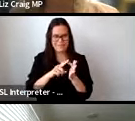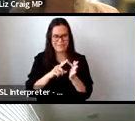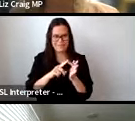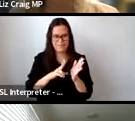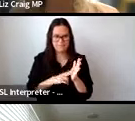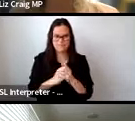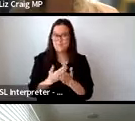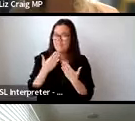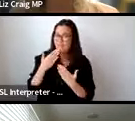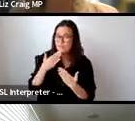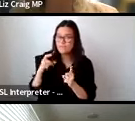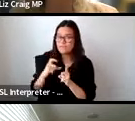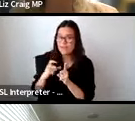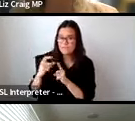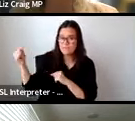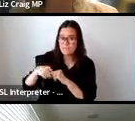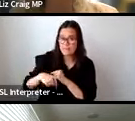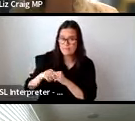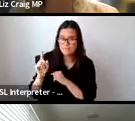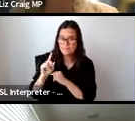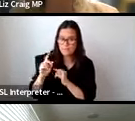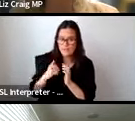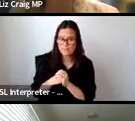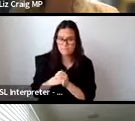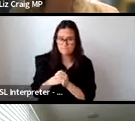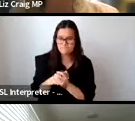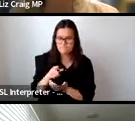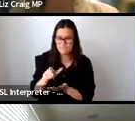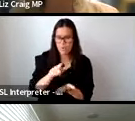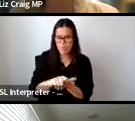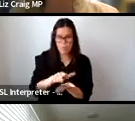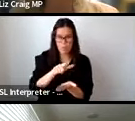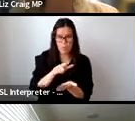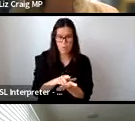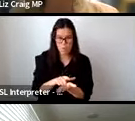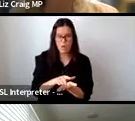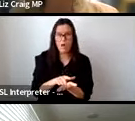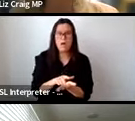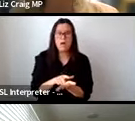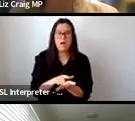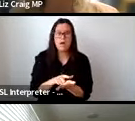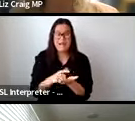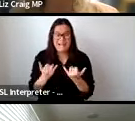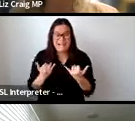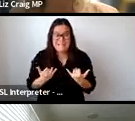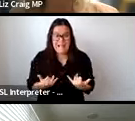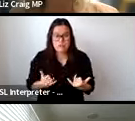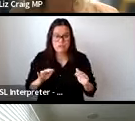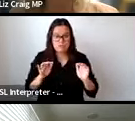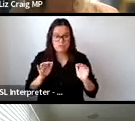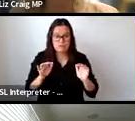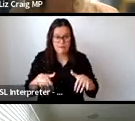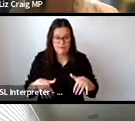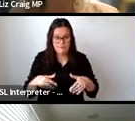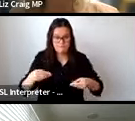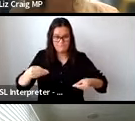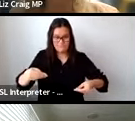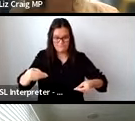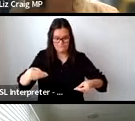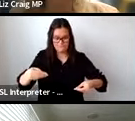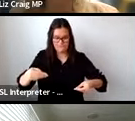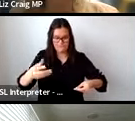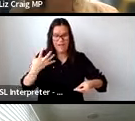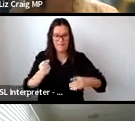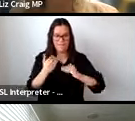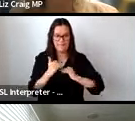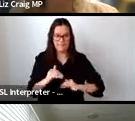our Select Committee. The legislation we have in front of us, as it's drafted, has some limitations, obviously.